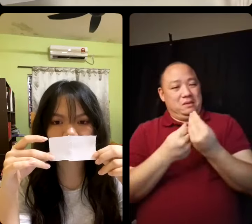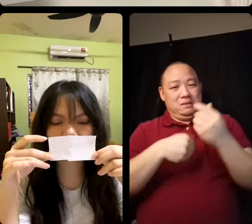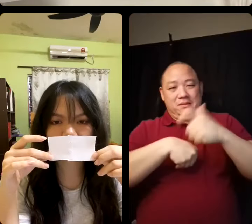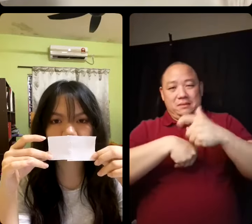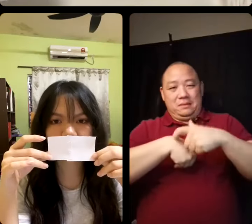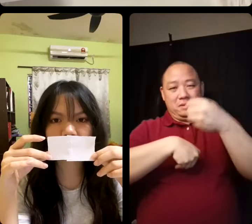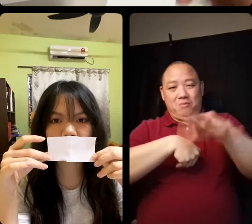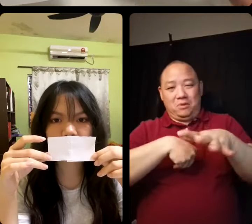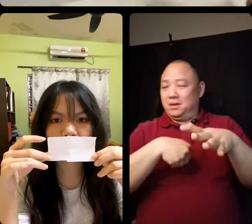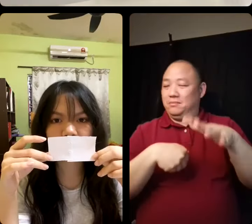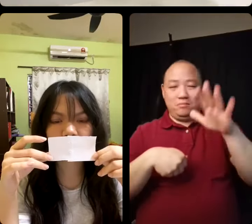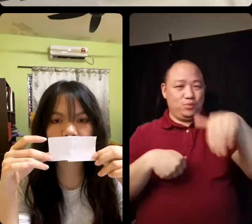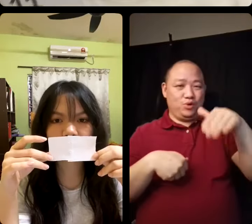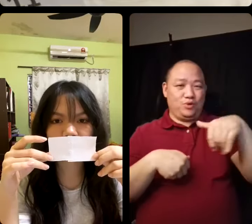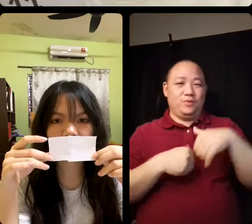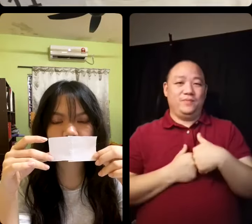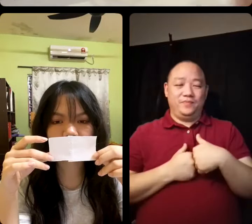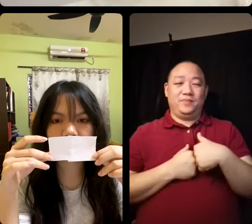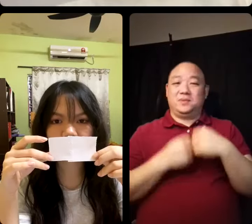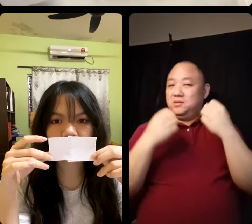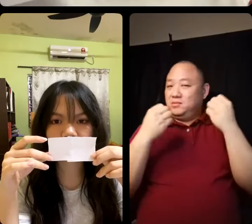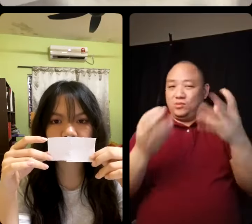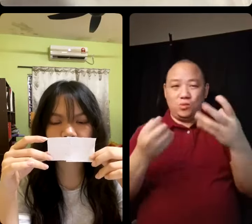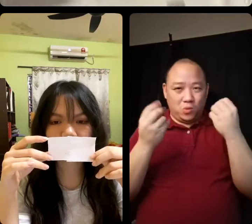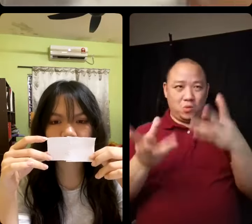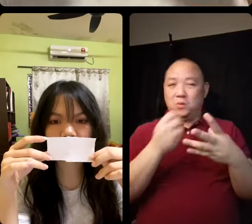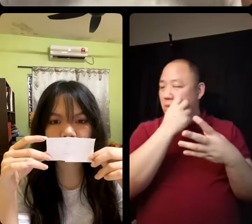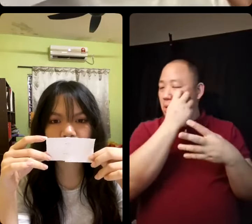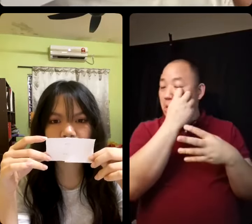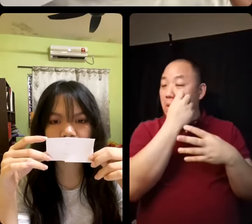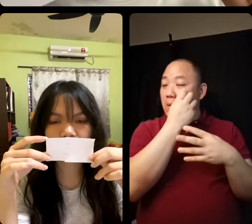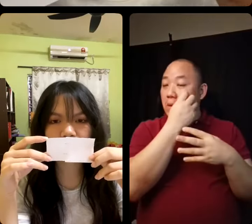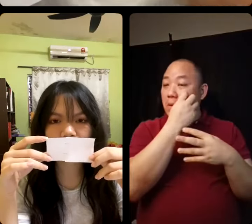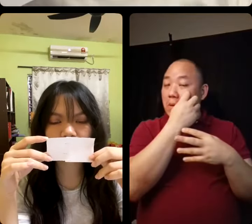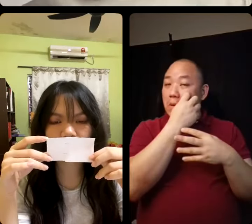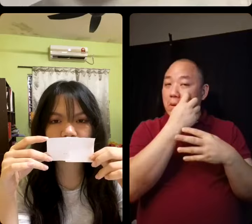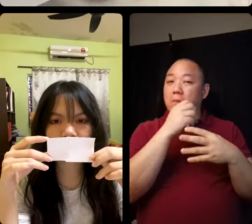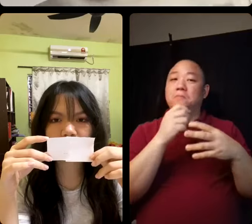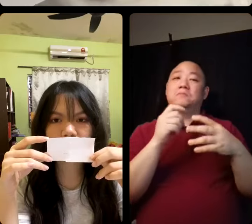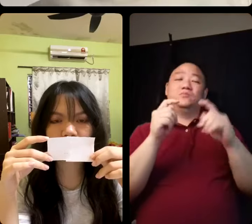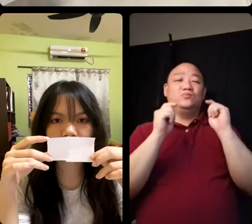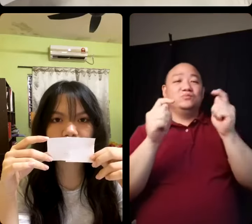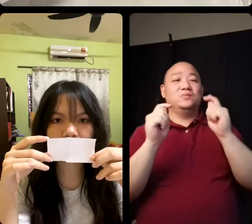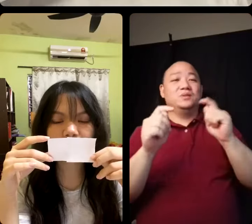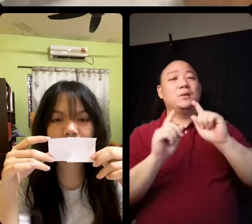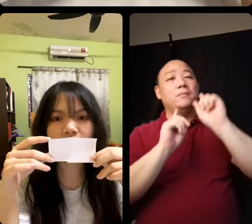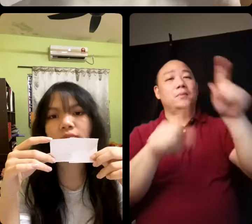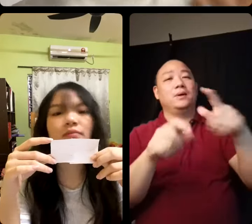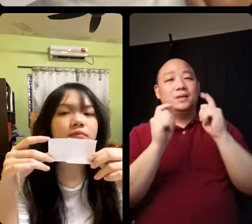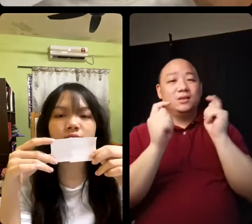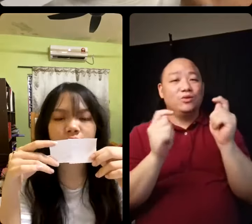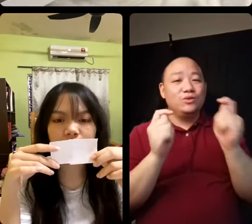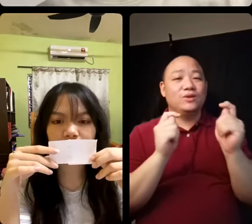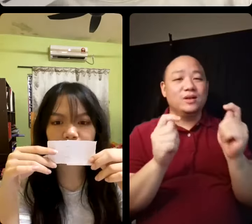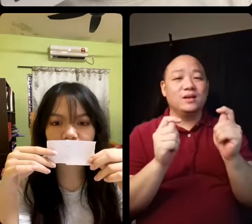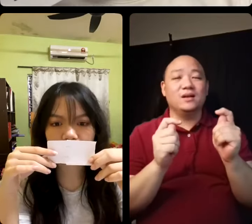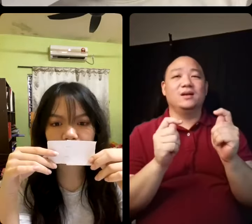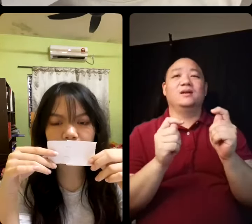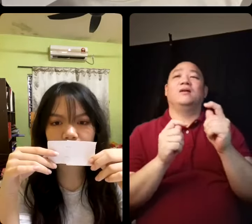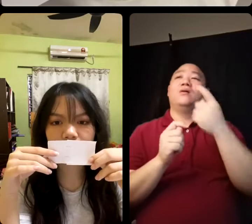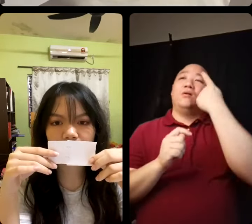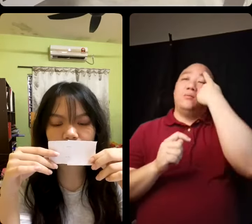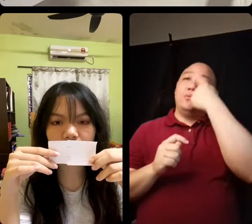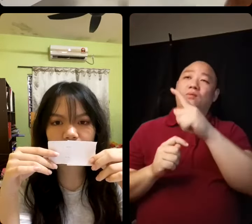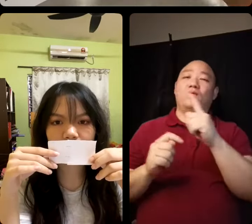calculate like a lot of extra things that you are doing, right? Kalau awak pergi tuition, macam mana? If you go for prayers,